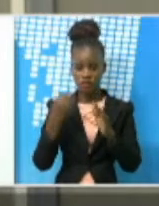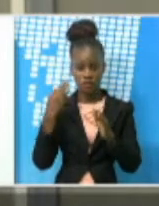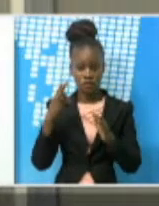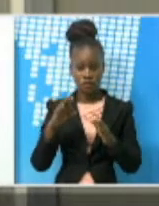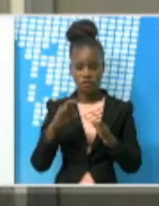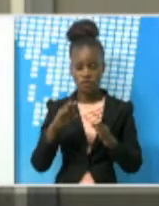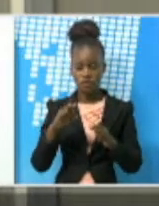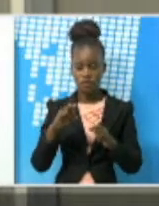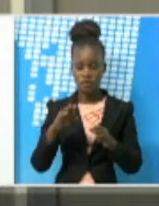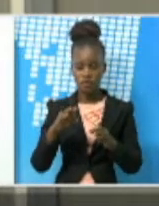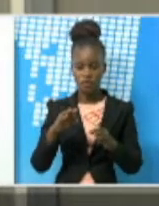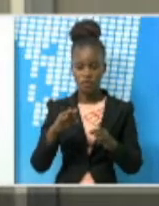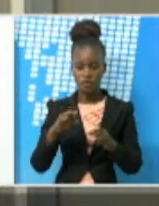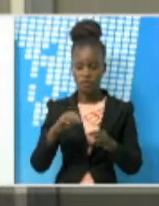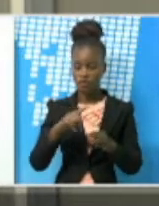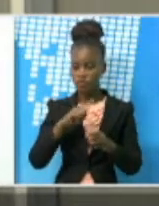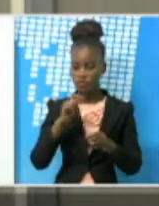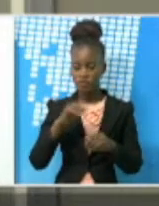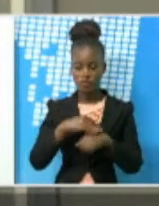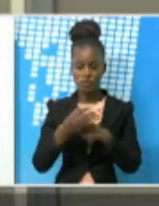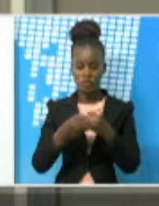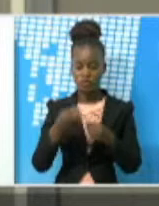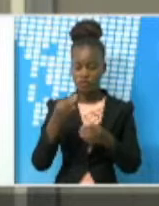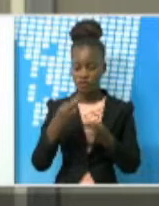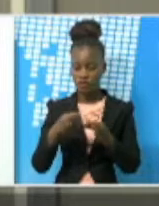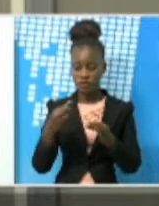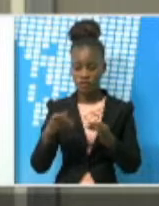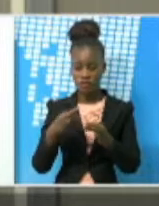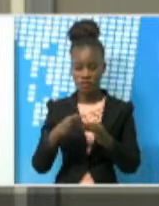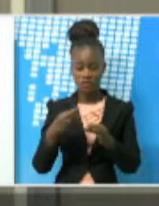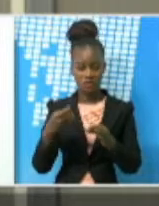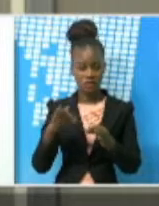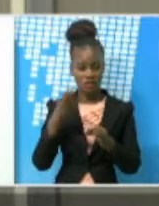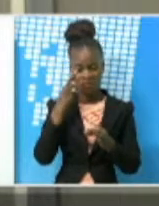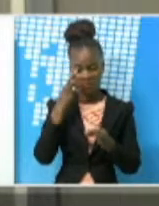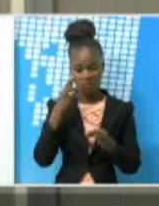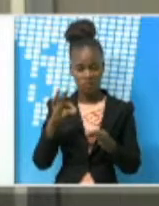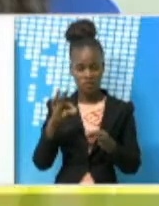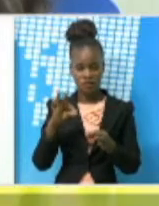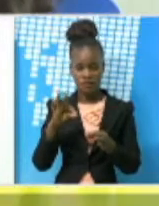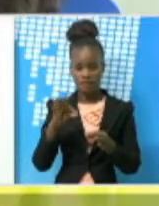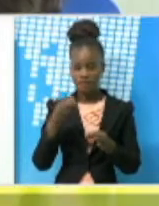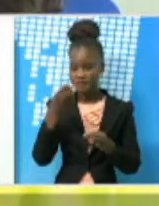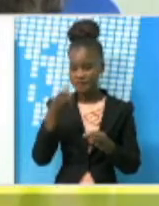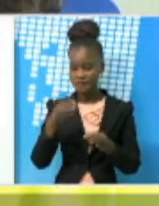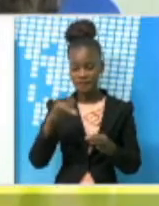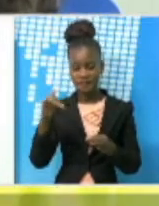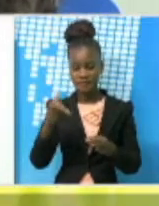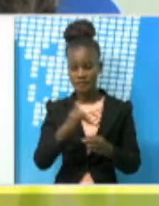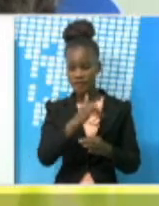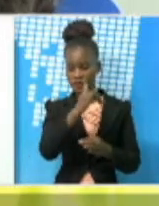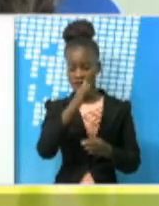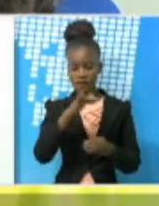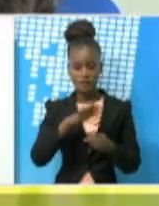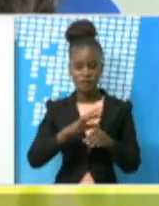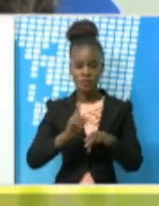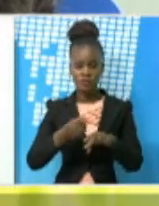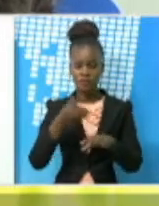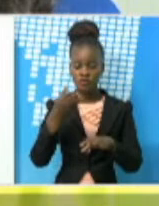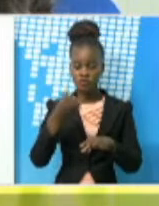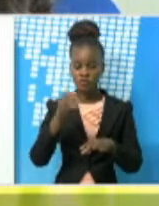teas, the factories that we've invested in tea. That is mainly doing export. And then we can look